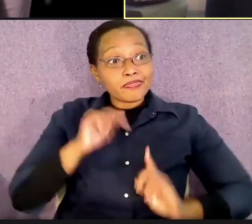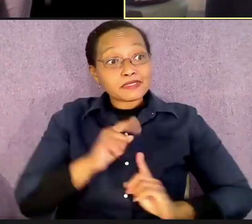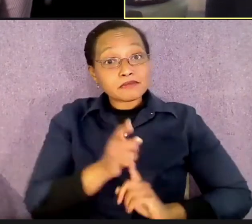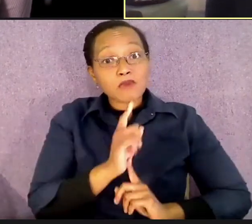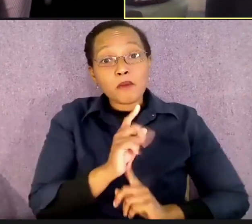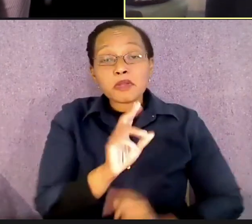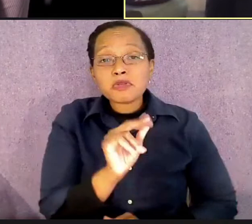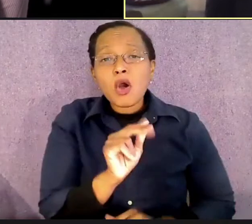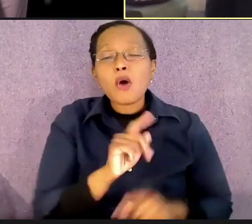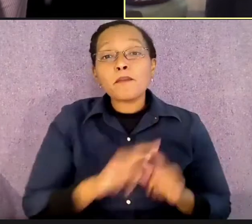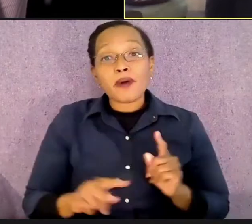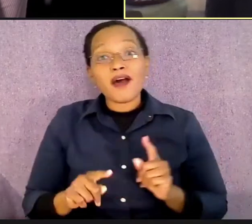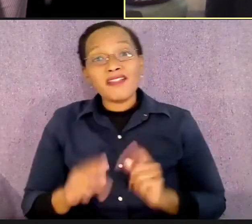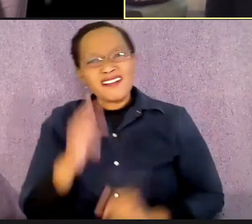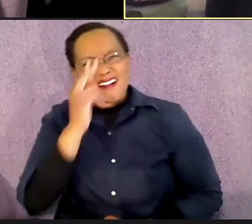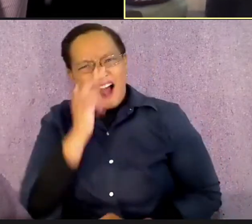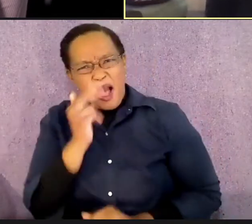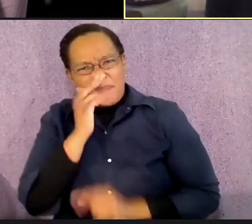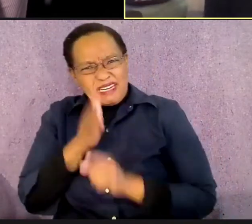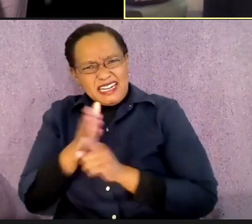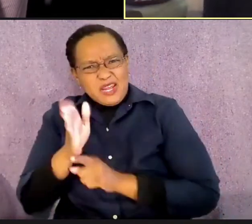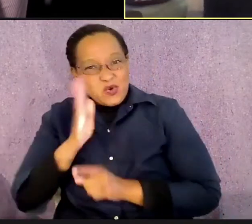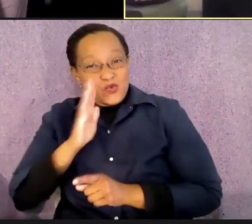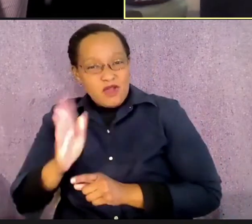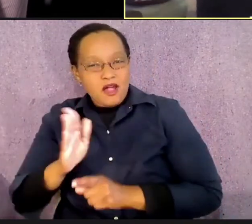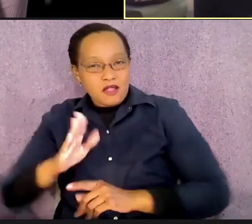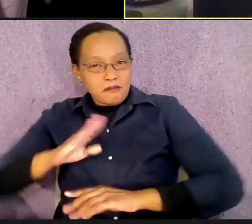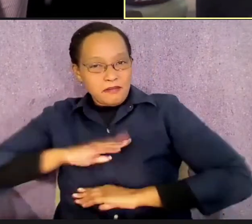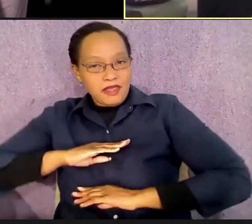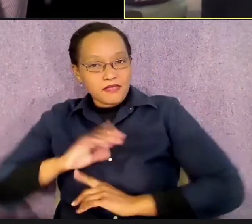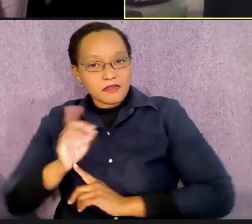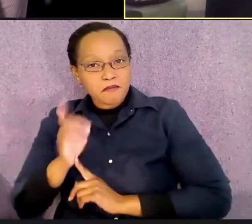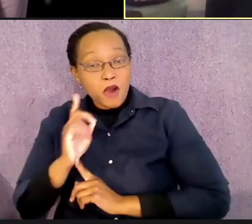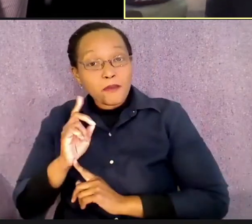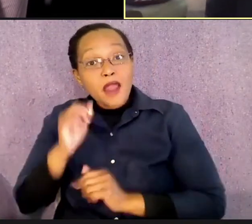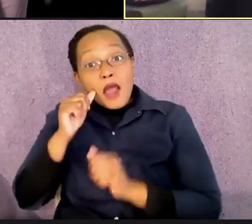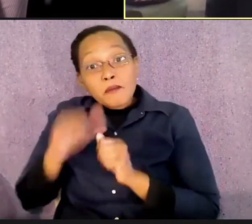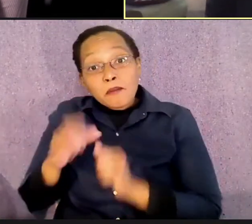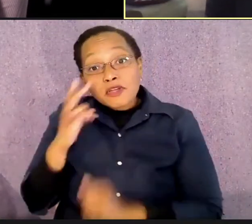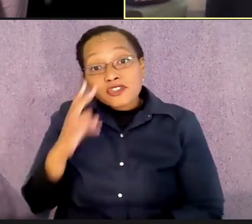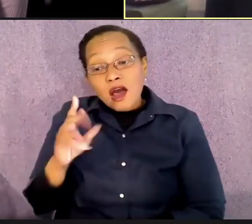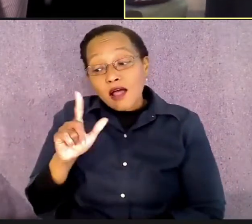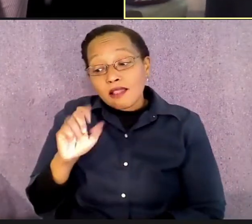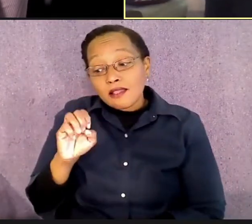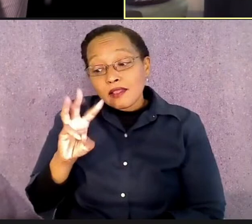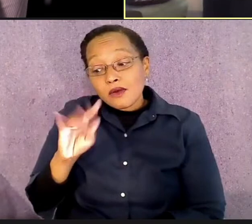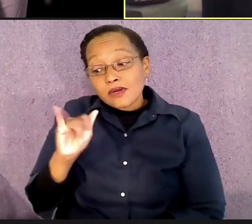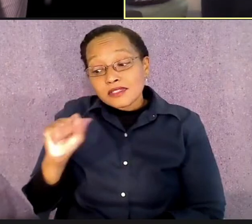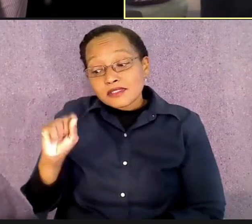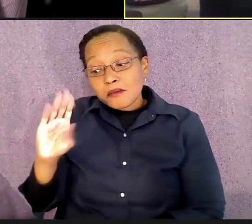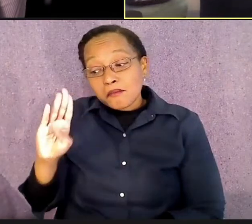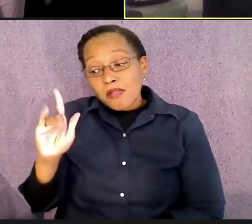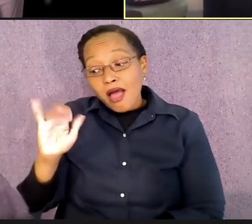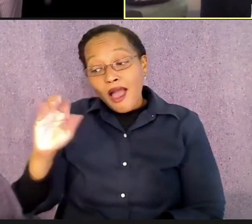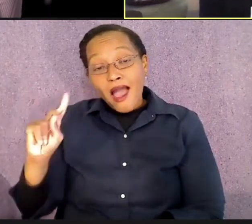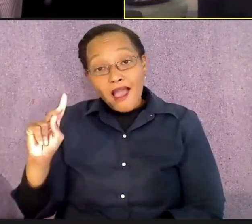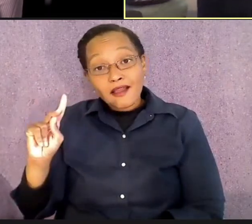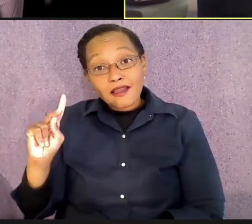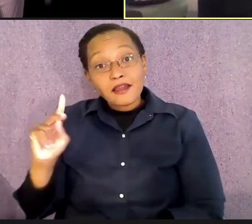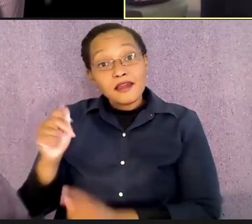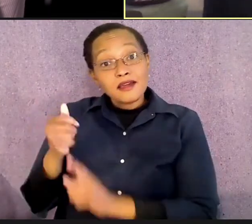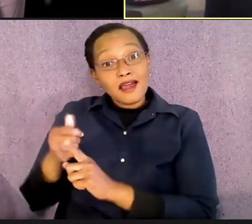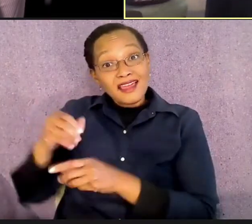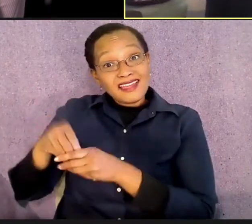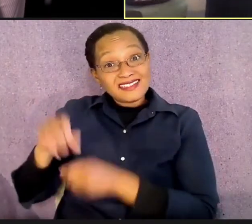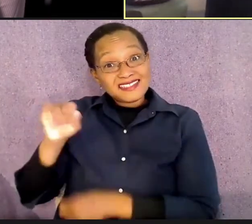I saw was Lewis Black, Lewis, Black like the color. Lewis Black performing in San Francisco. He had flown from New York because he was